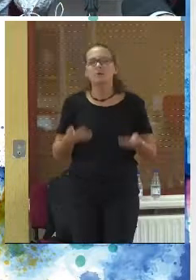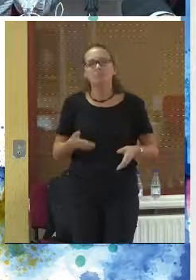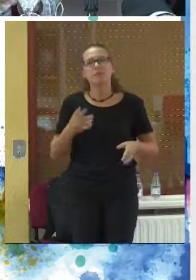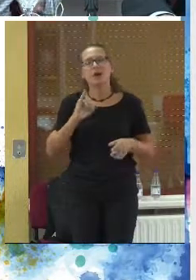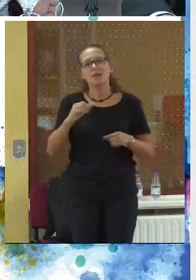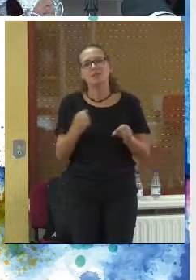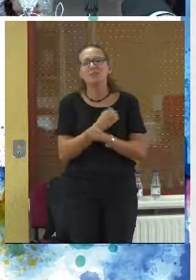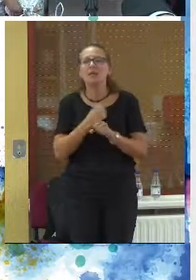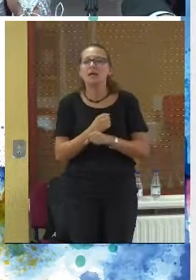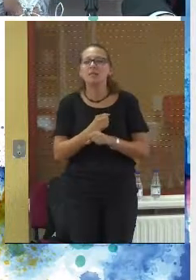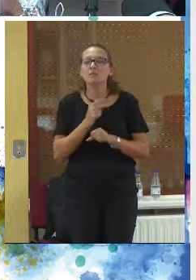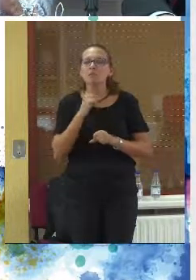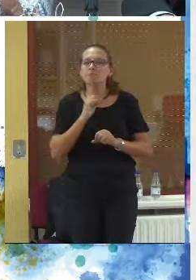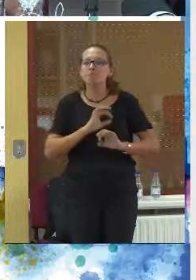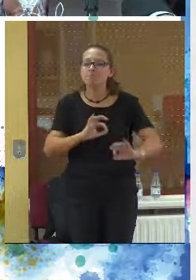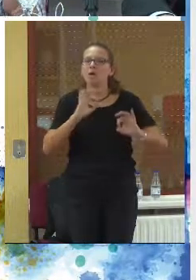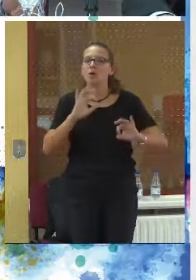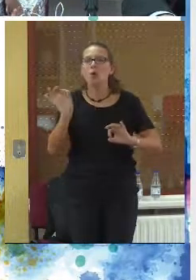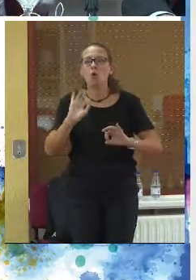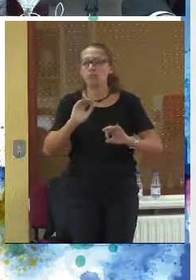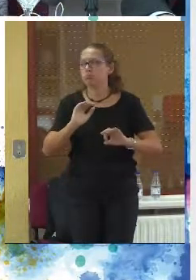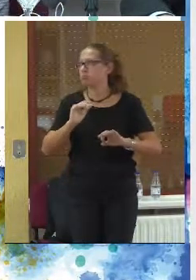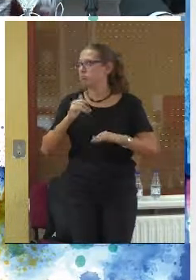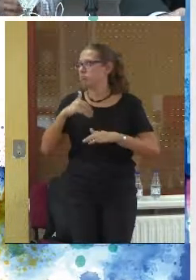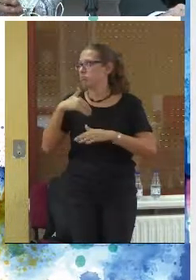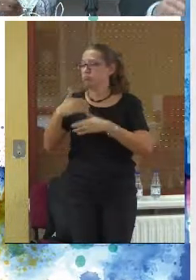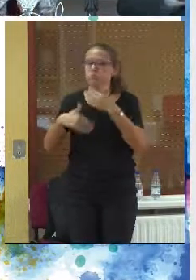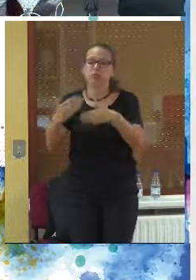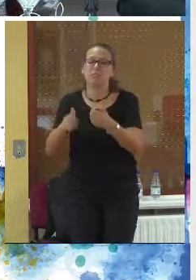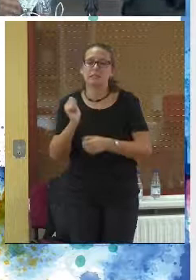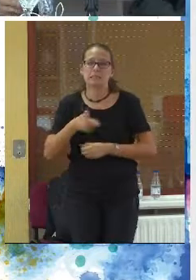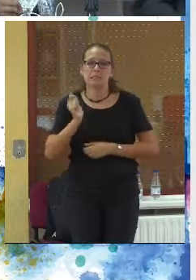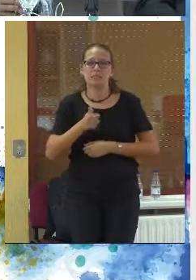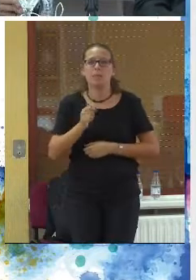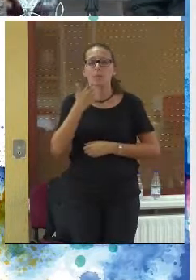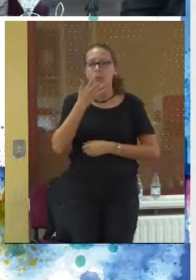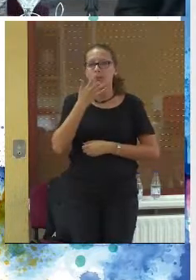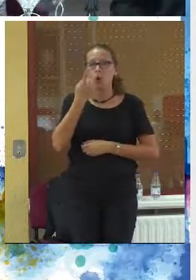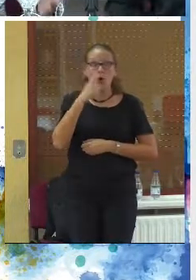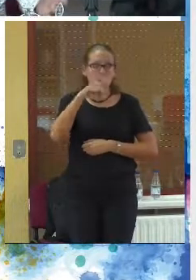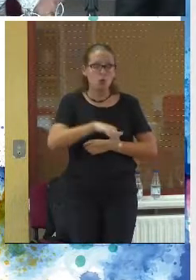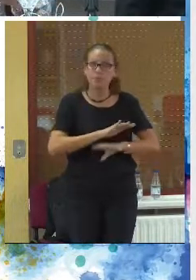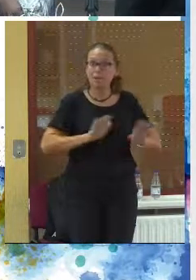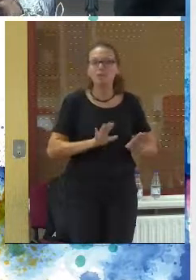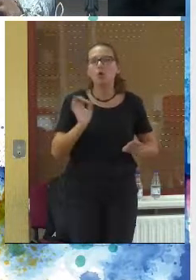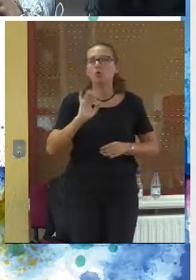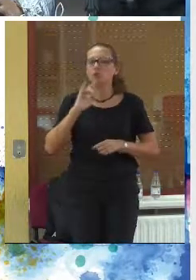allocate different tasks. If you do it every single day, or if you just do it any